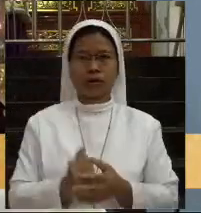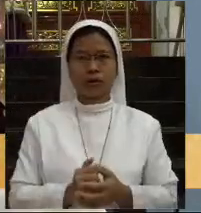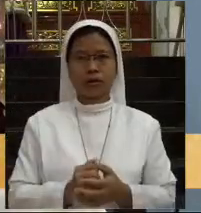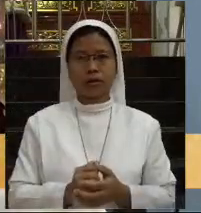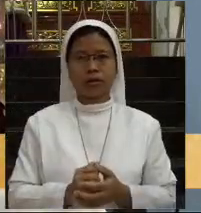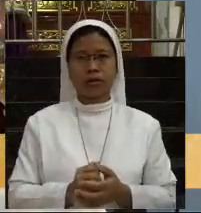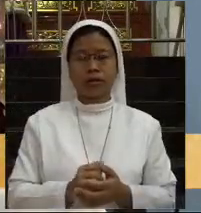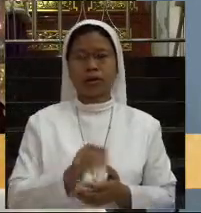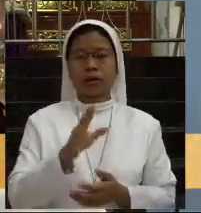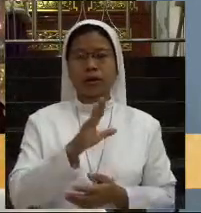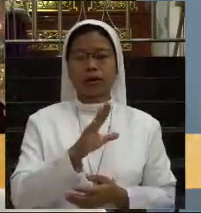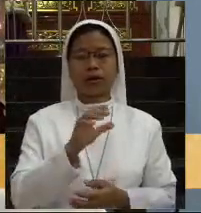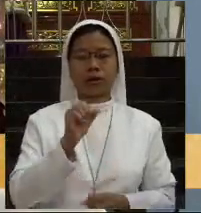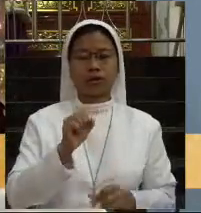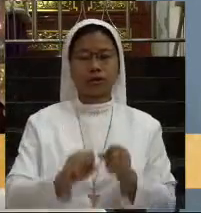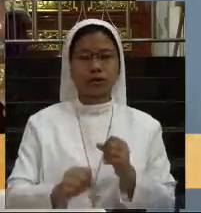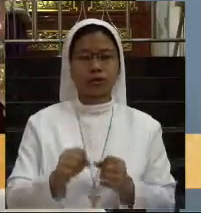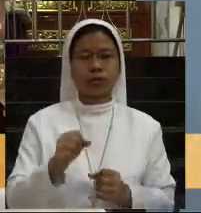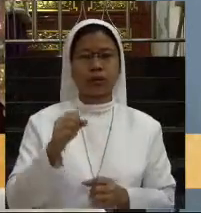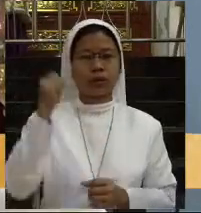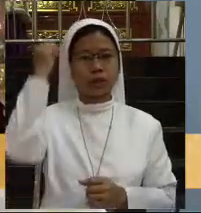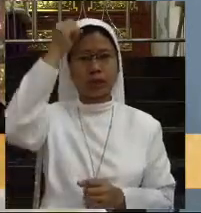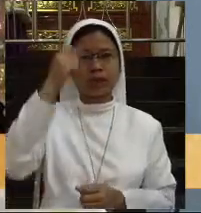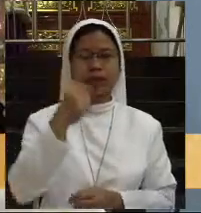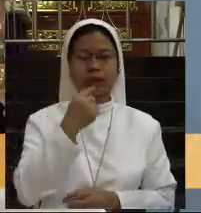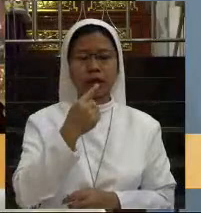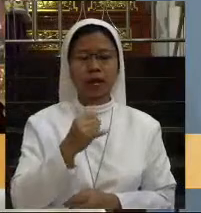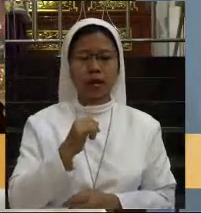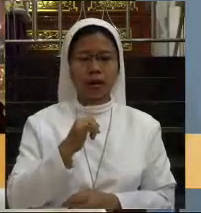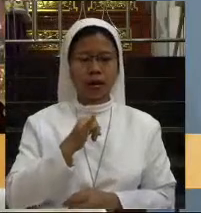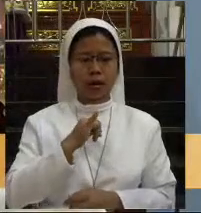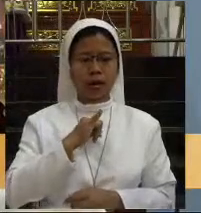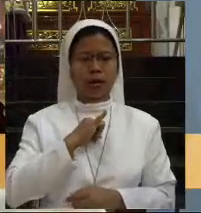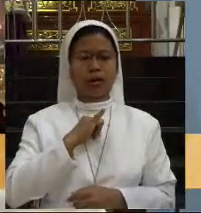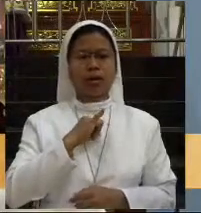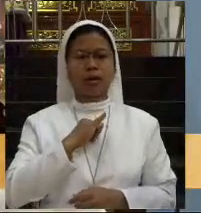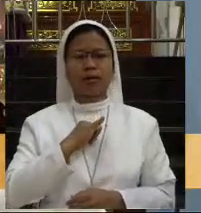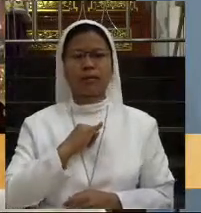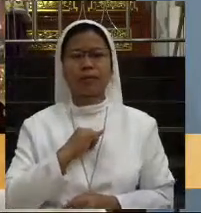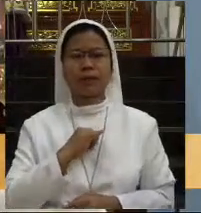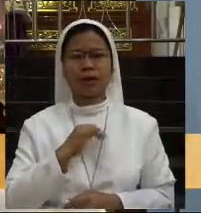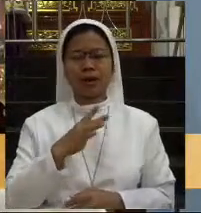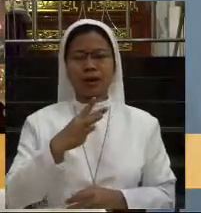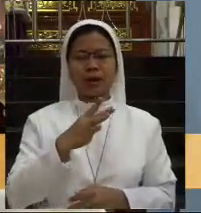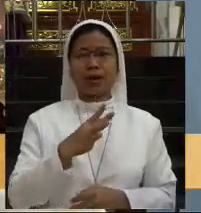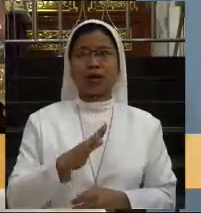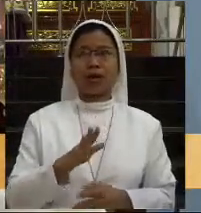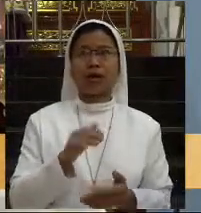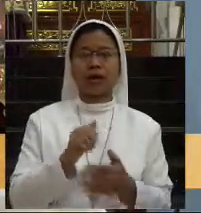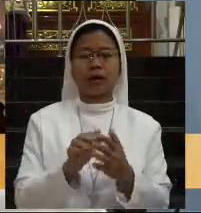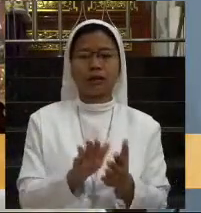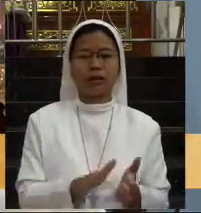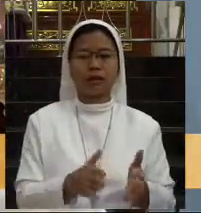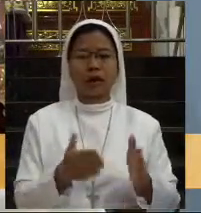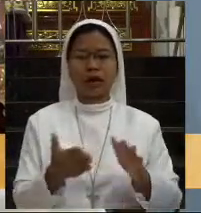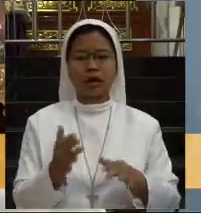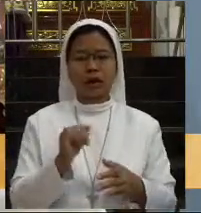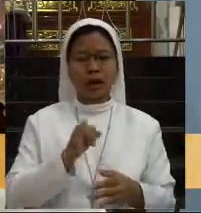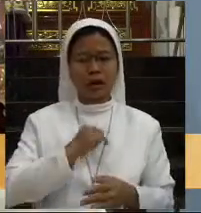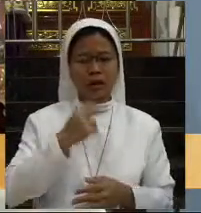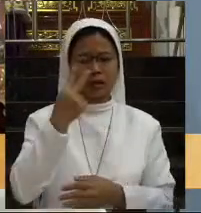I'm torn between dying so I may be with my Lord in eternity and